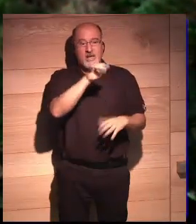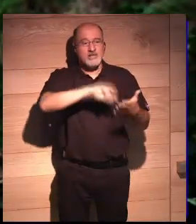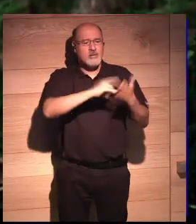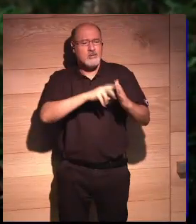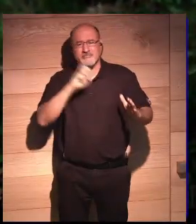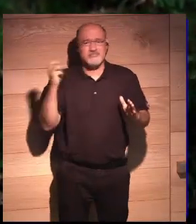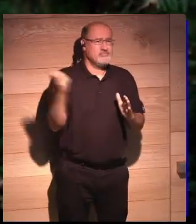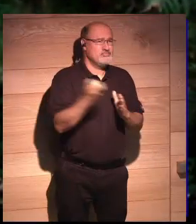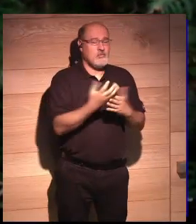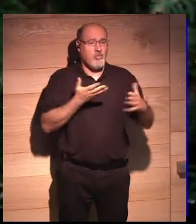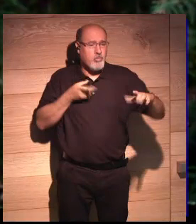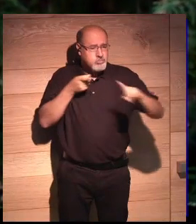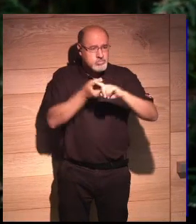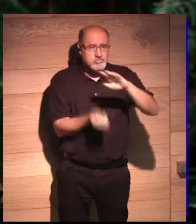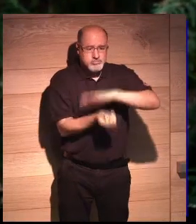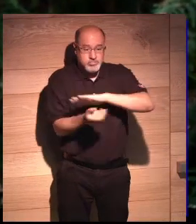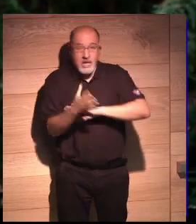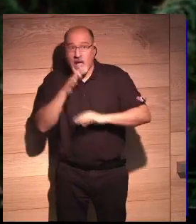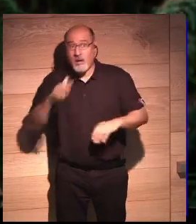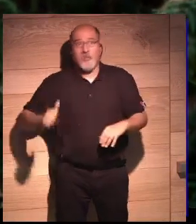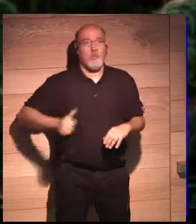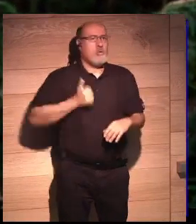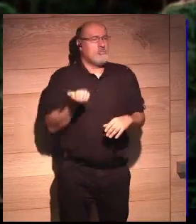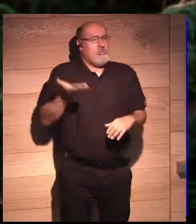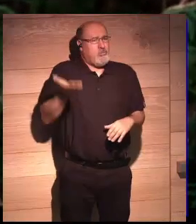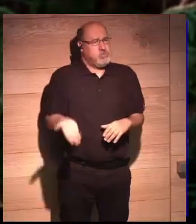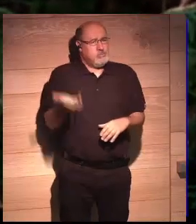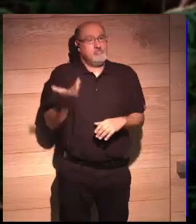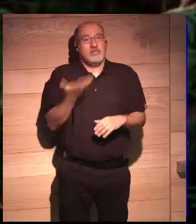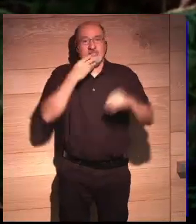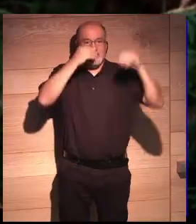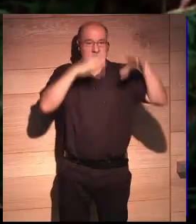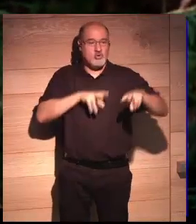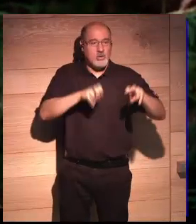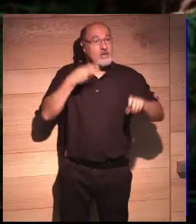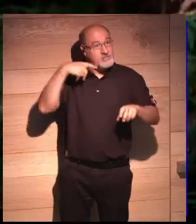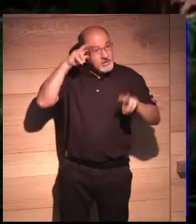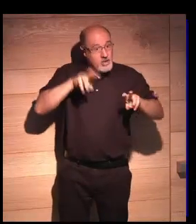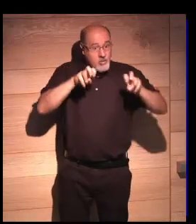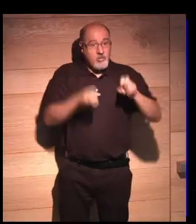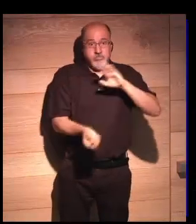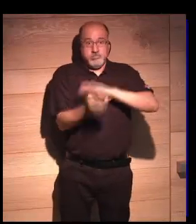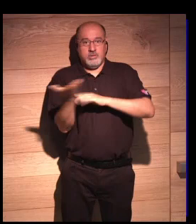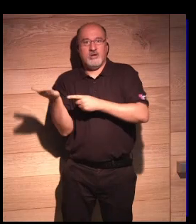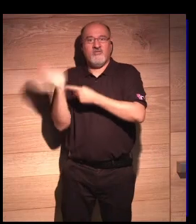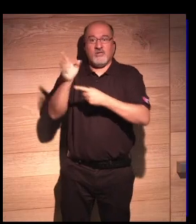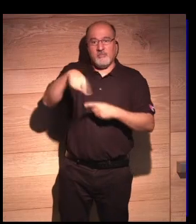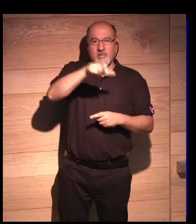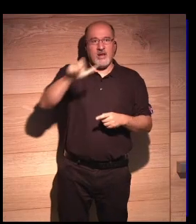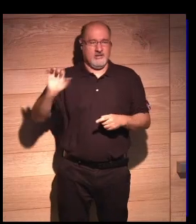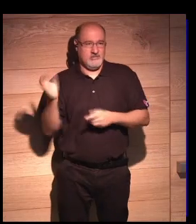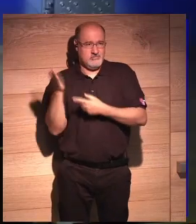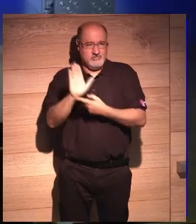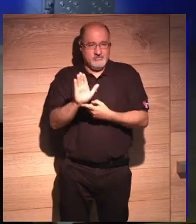real opportunity to create new stories, new experiences for people. At the moment, it's being called this